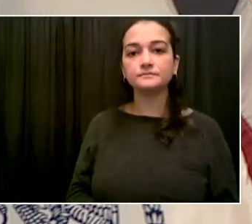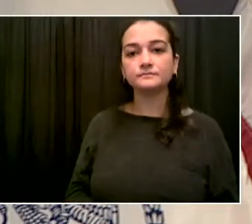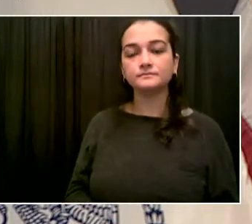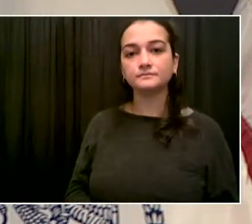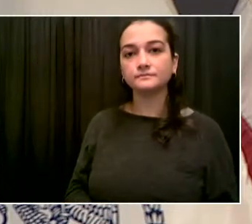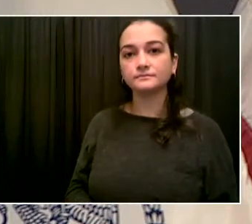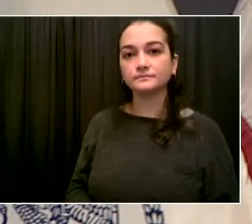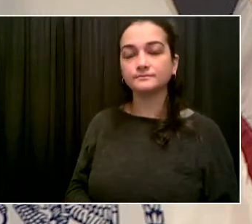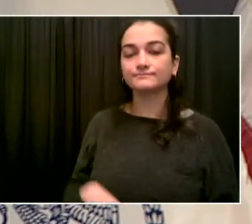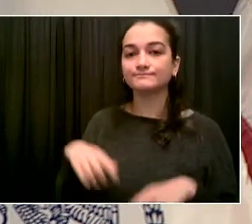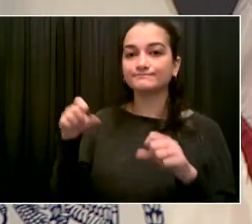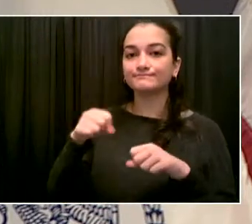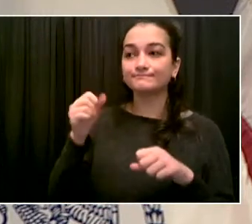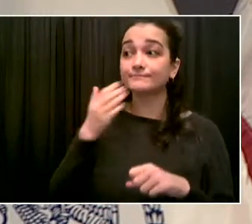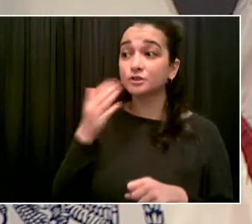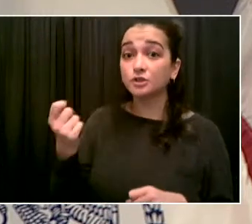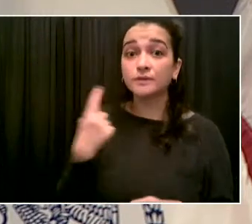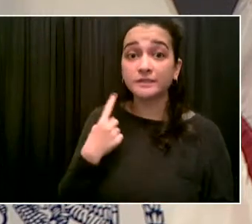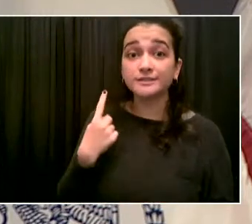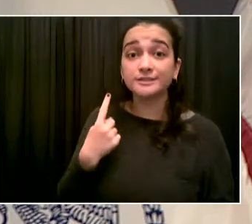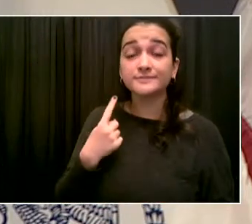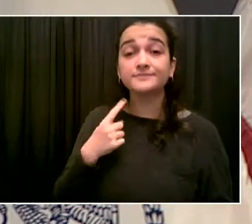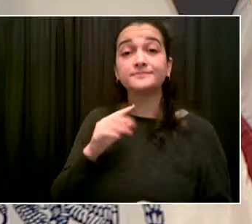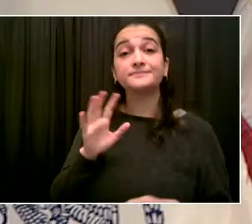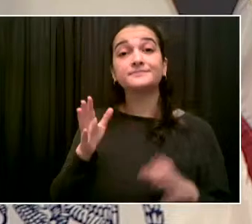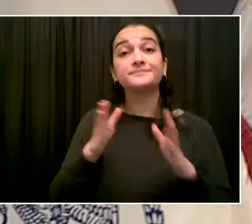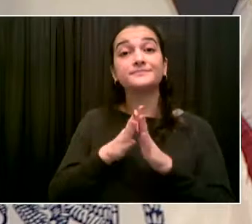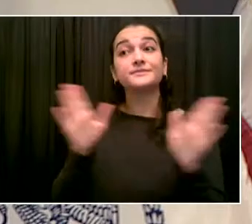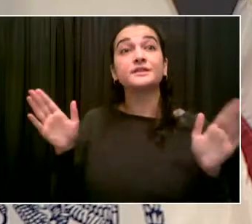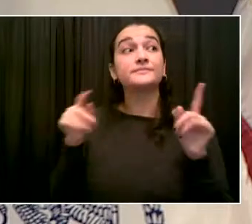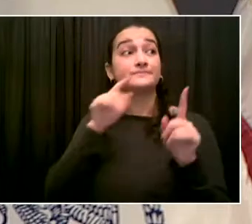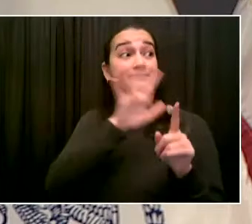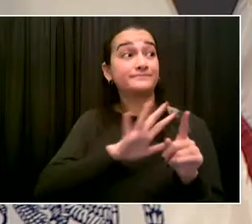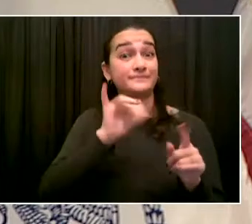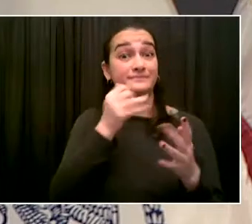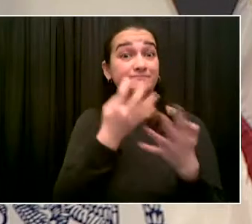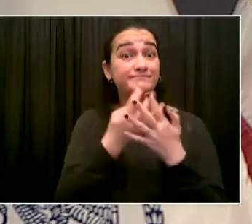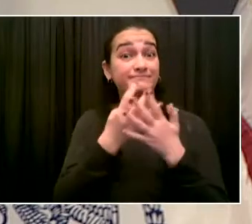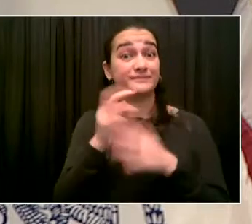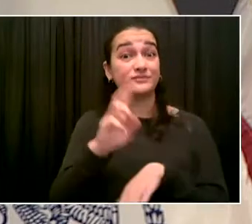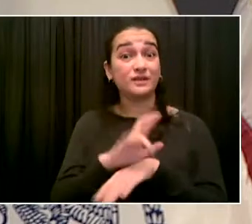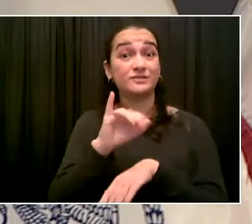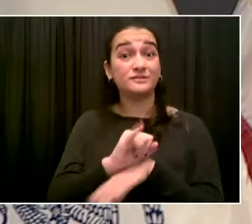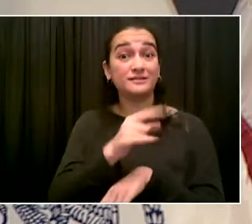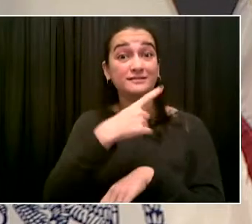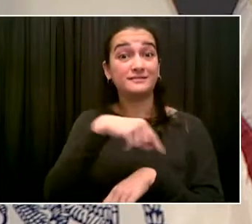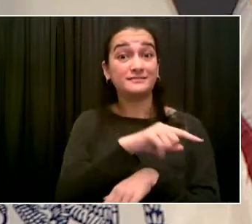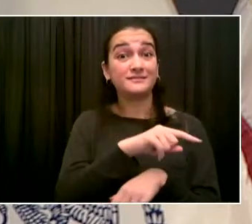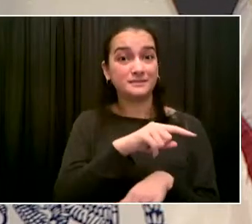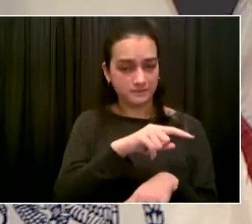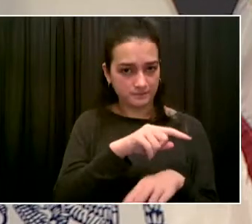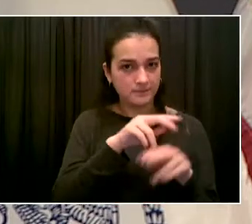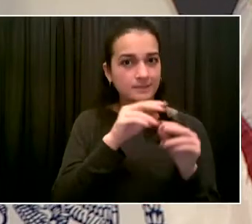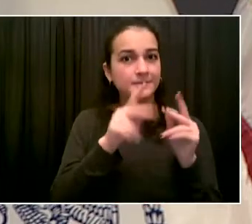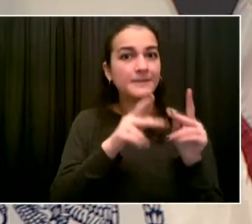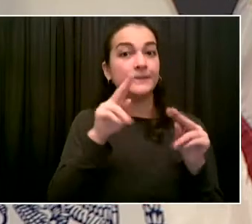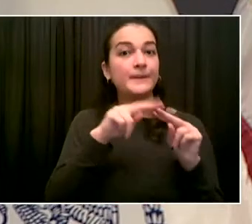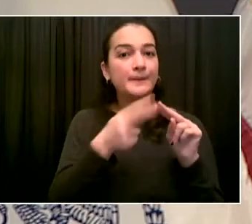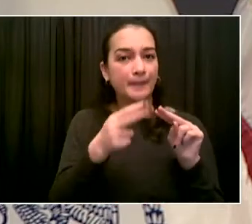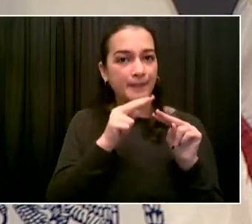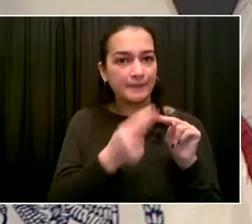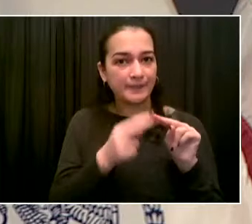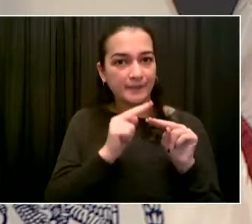greatly at Rikers Island over the last 8 years. We reduced arrests intensely. I always remind people that juxtaposition